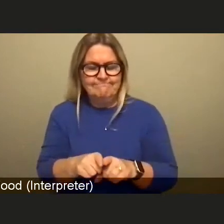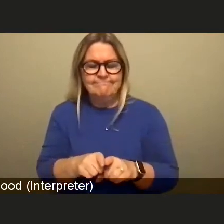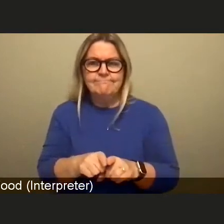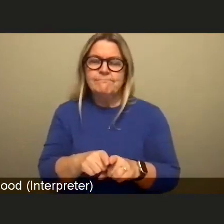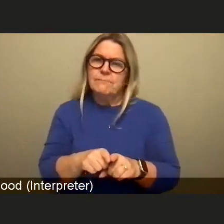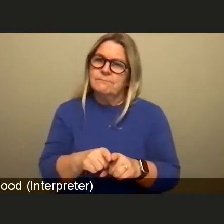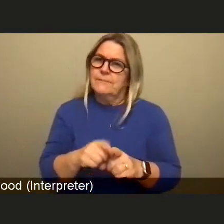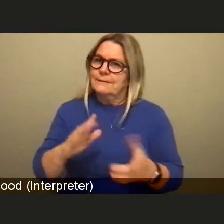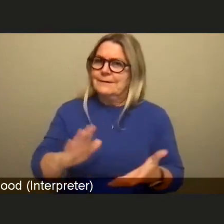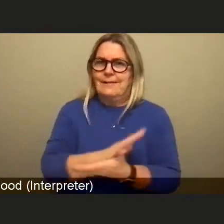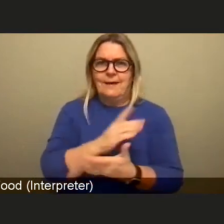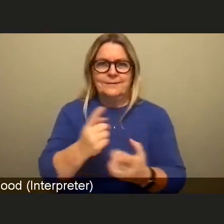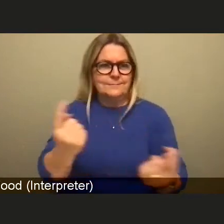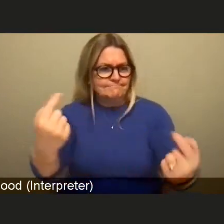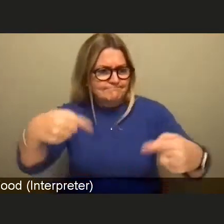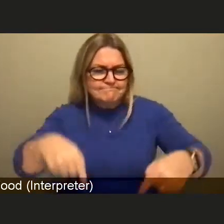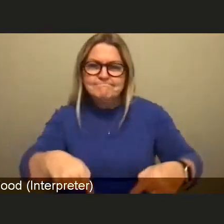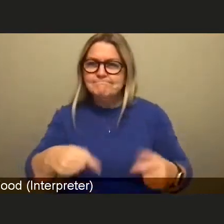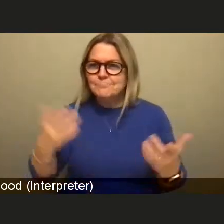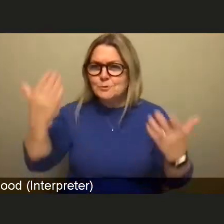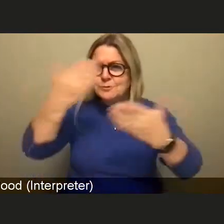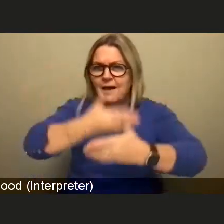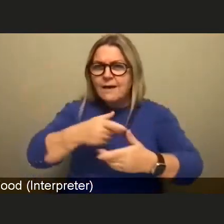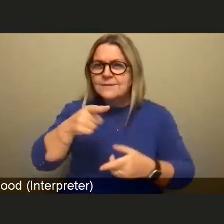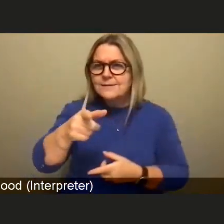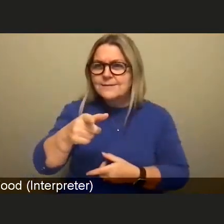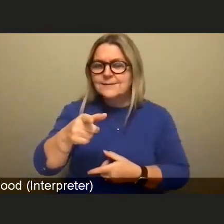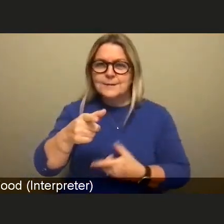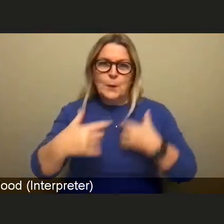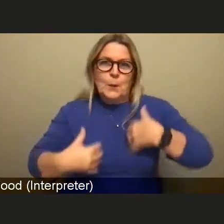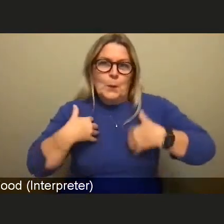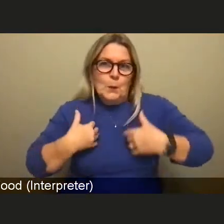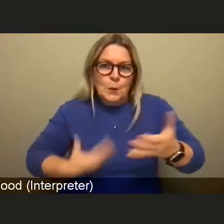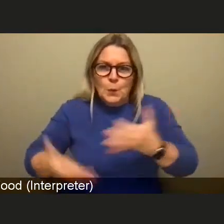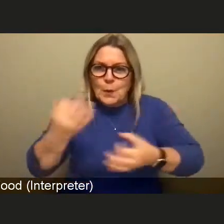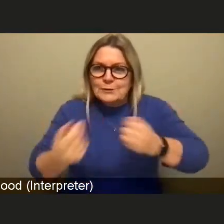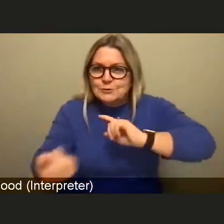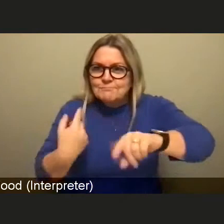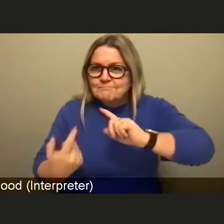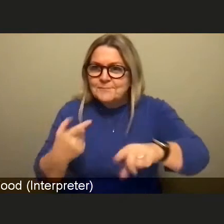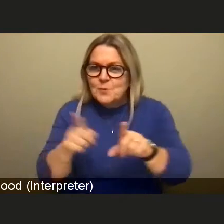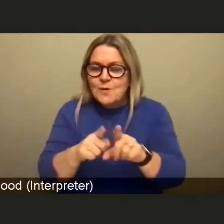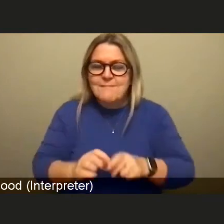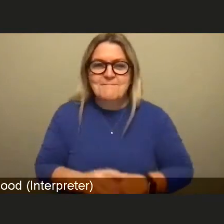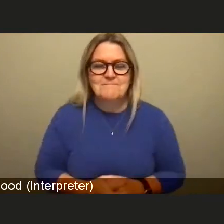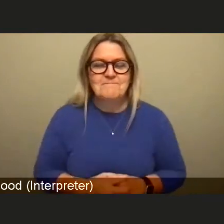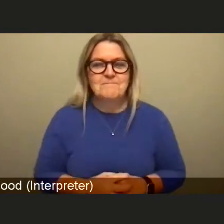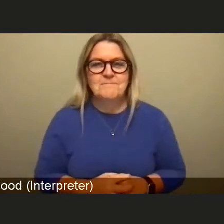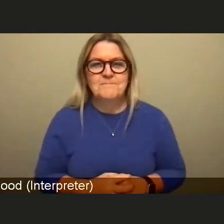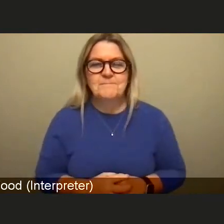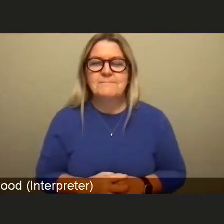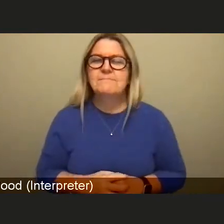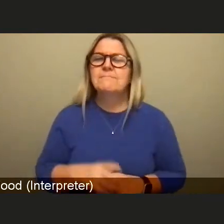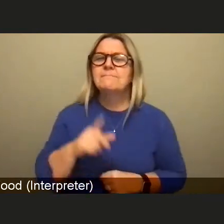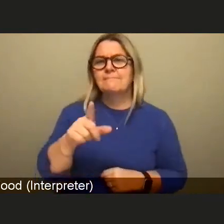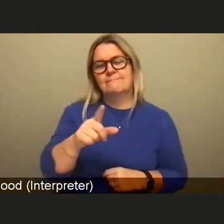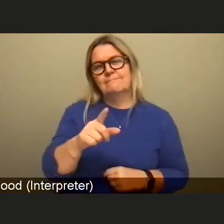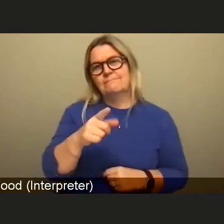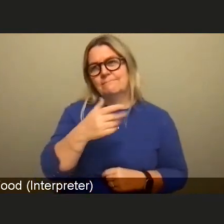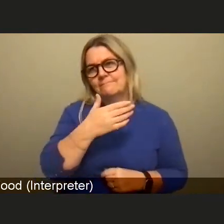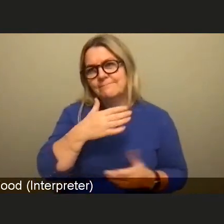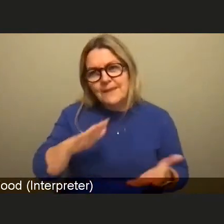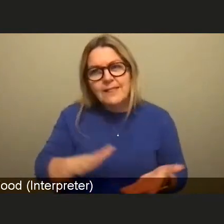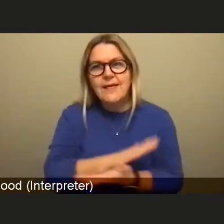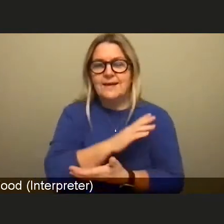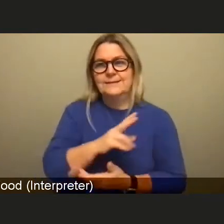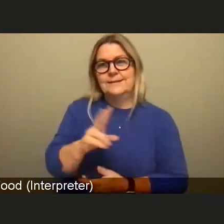forward to hearing your comments and questions from you as we get into the discussion. We're pleased to offer BSL interpretation